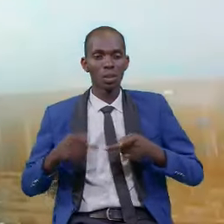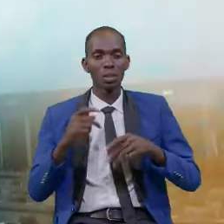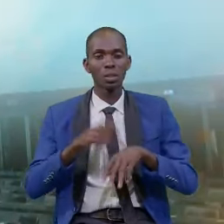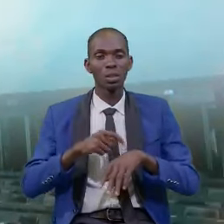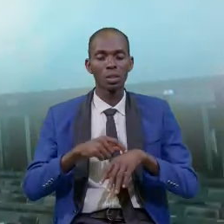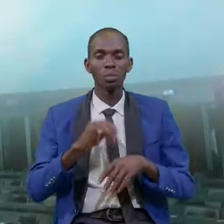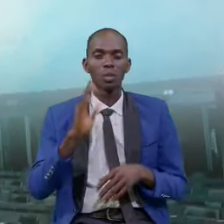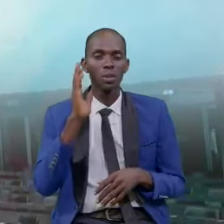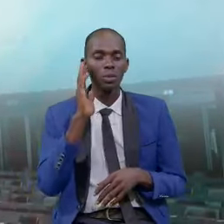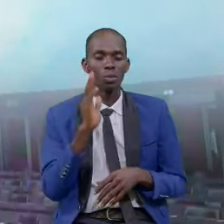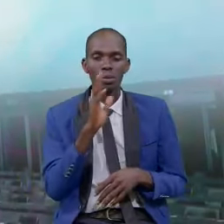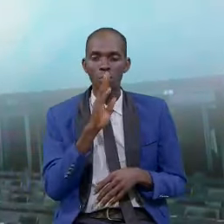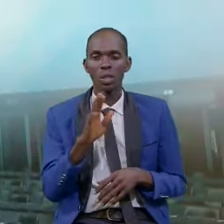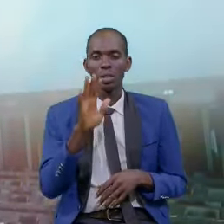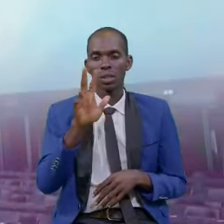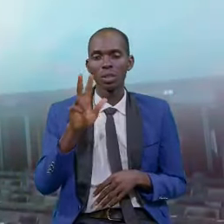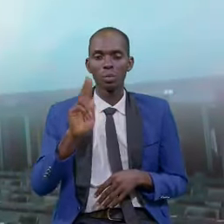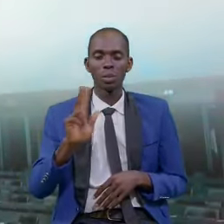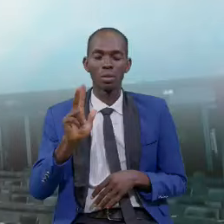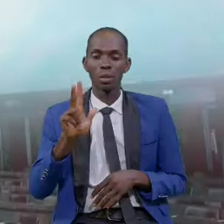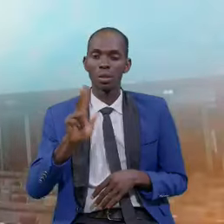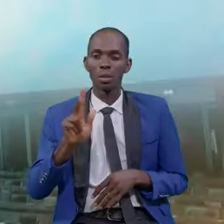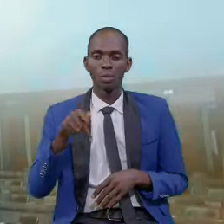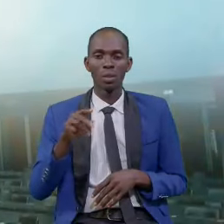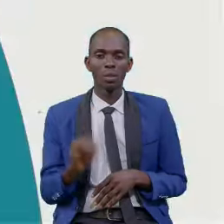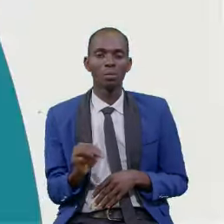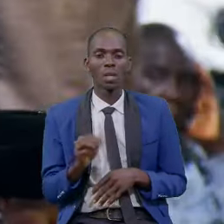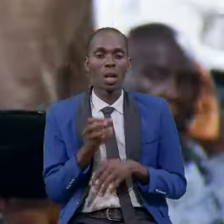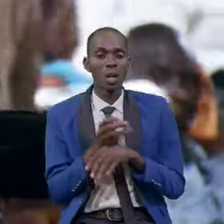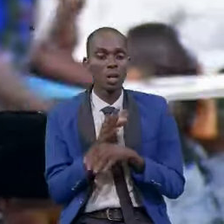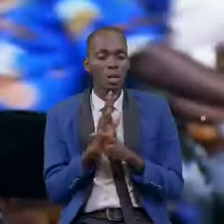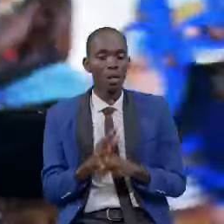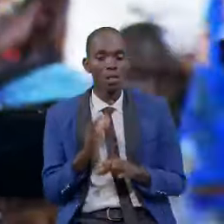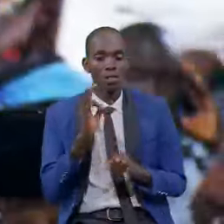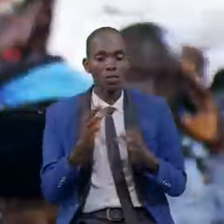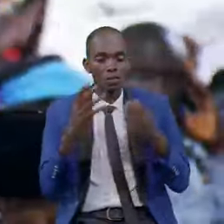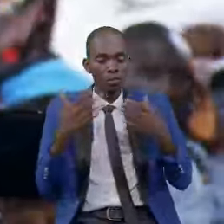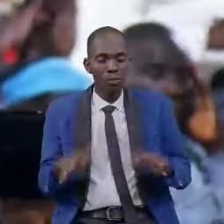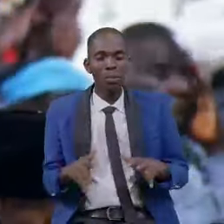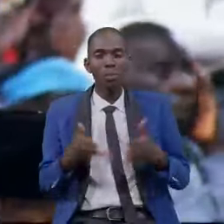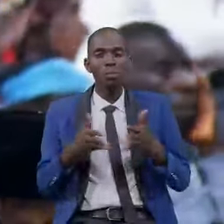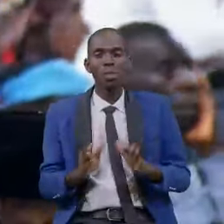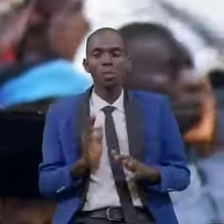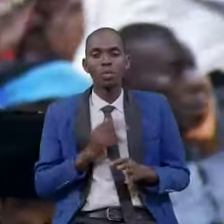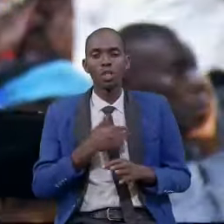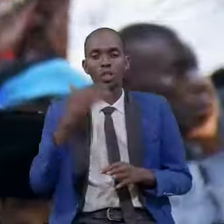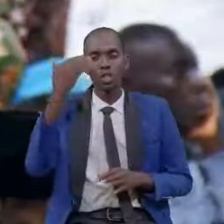3 p.m. Time 3 p.m. Counselors, please, if you are true, can you indicate?